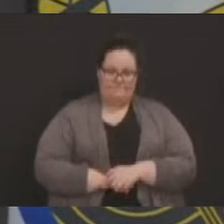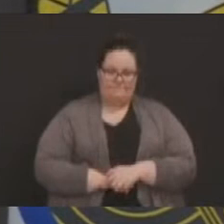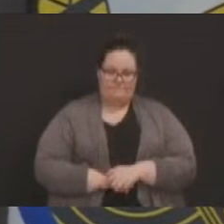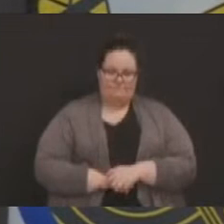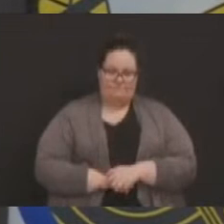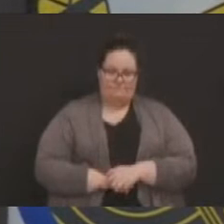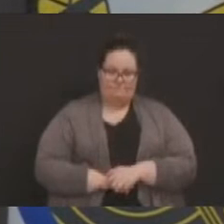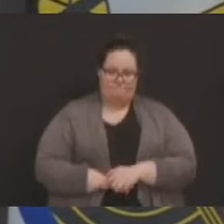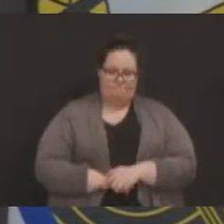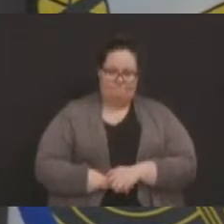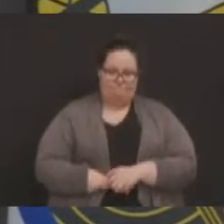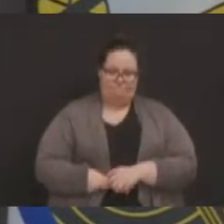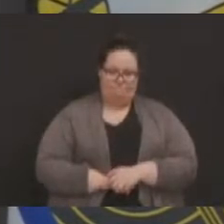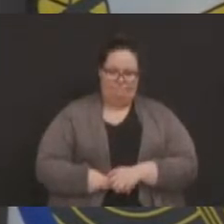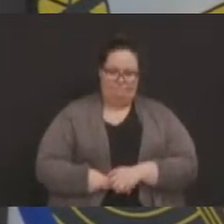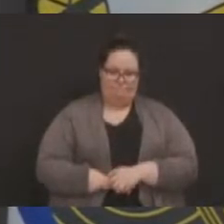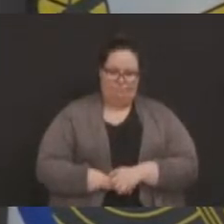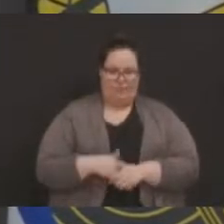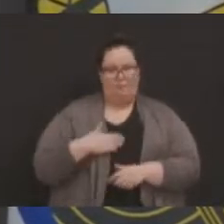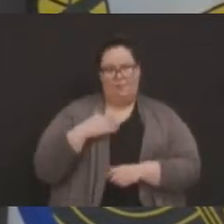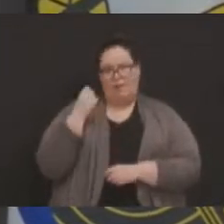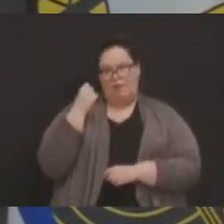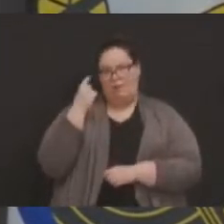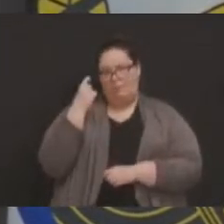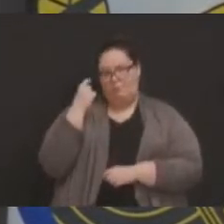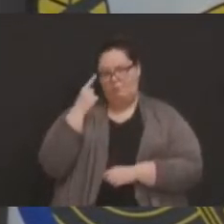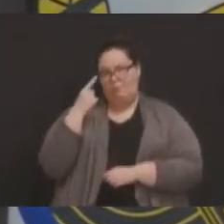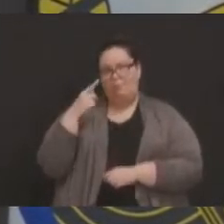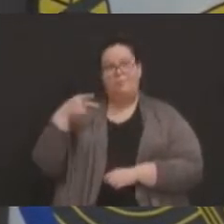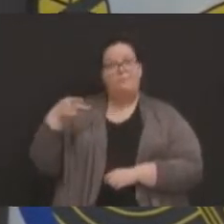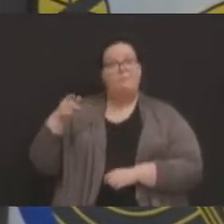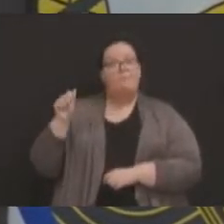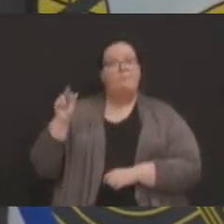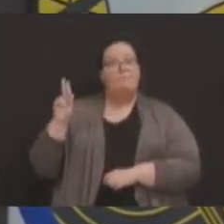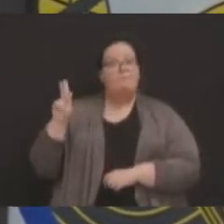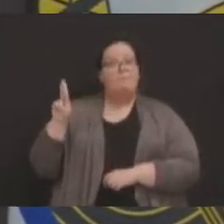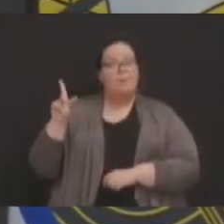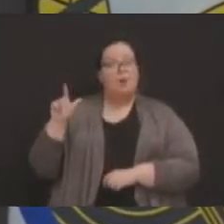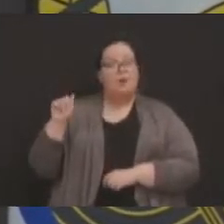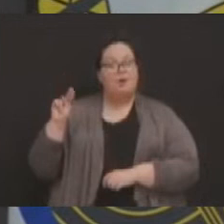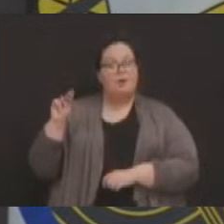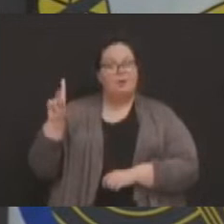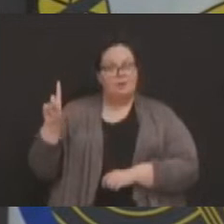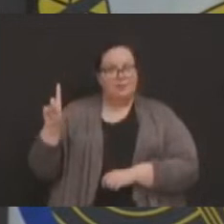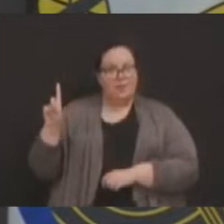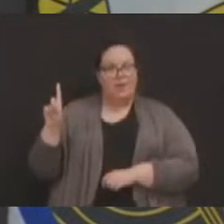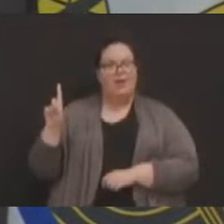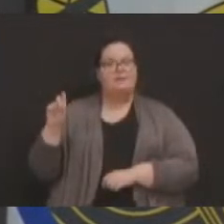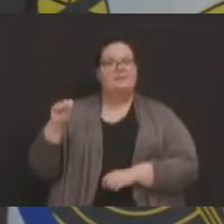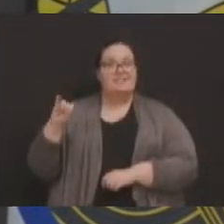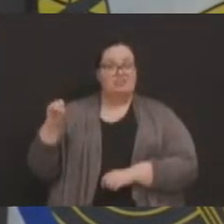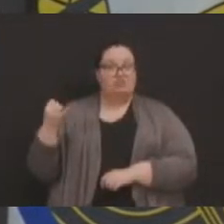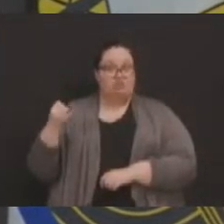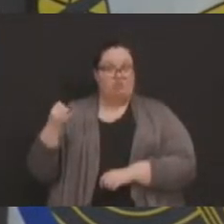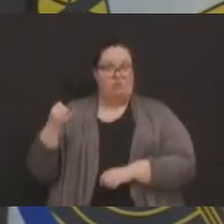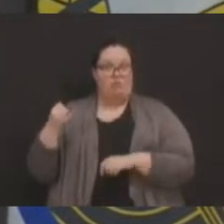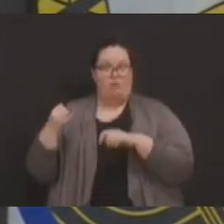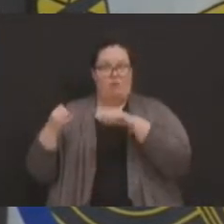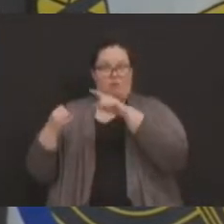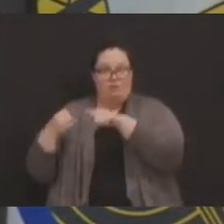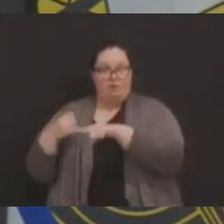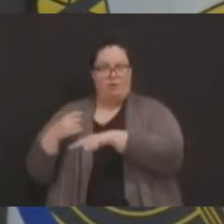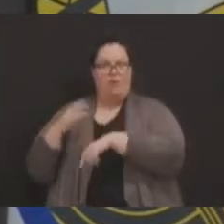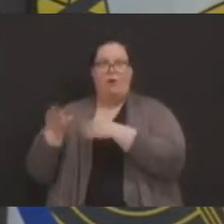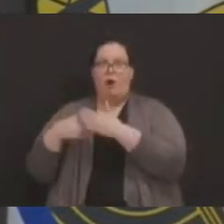Court. Families inside of Portland Court especially want to see their family members vaccinated. Now that the number of